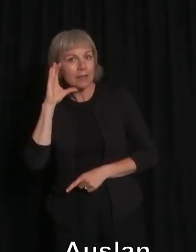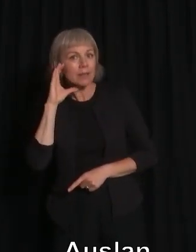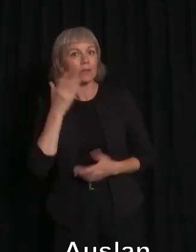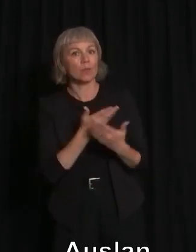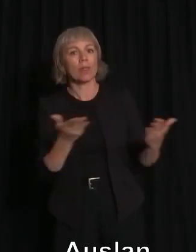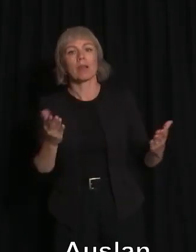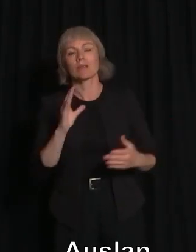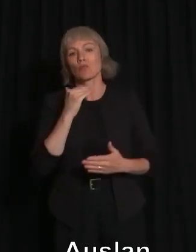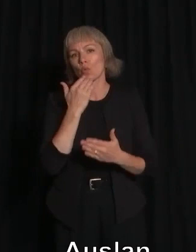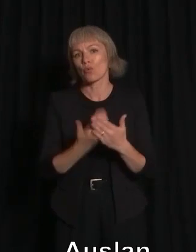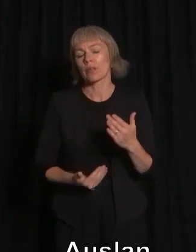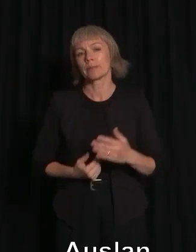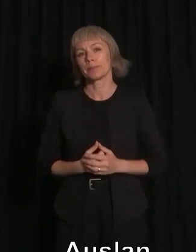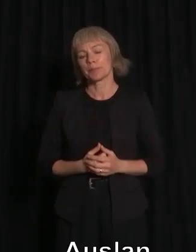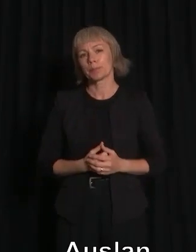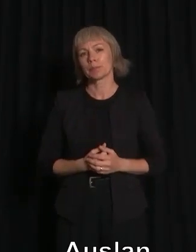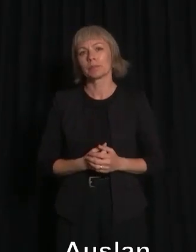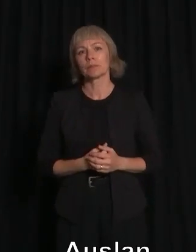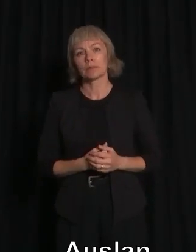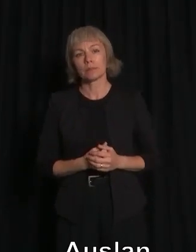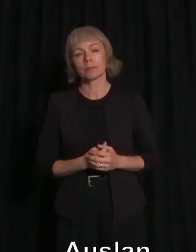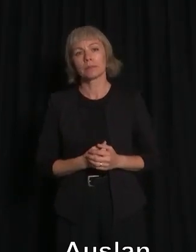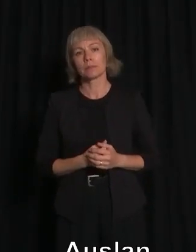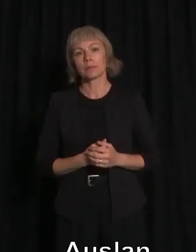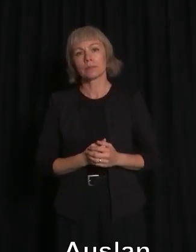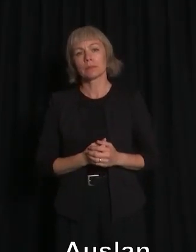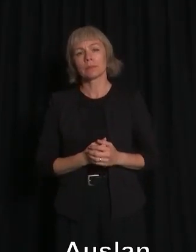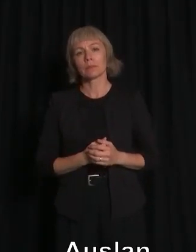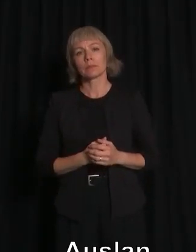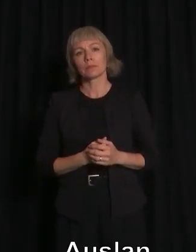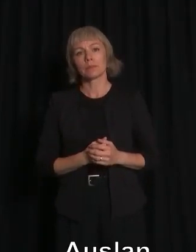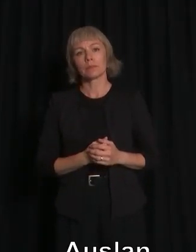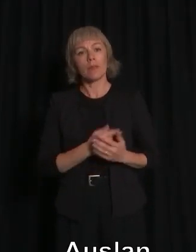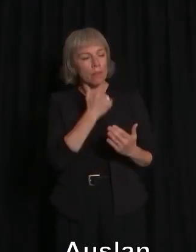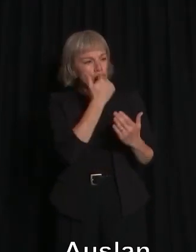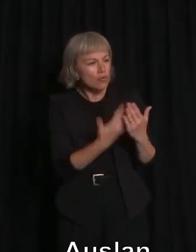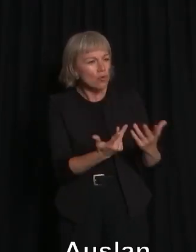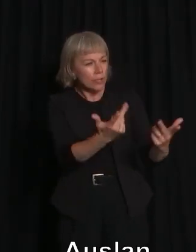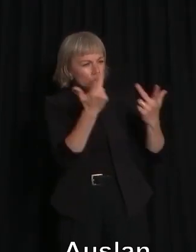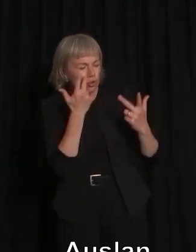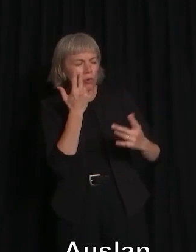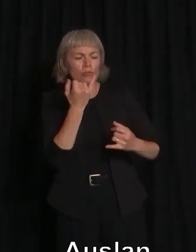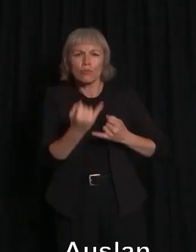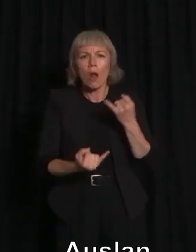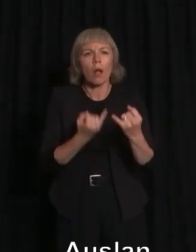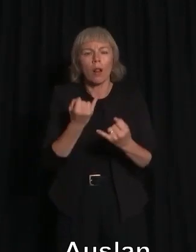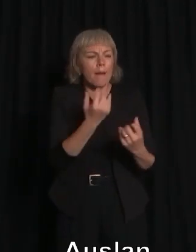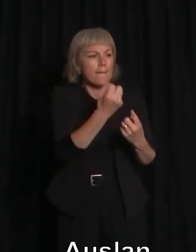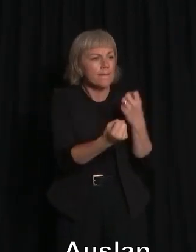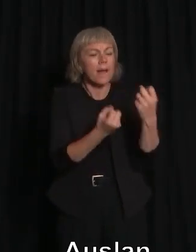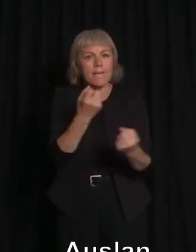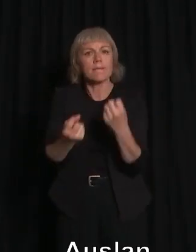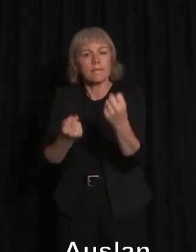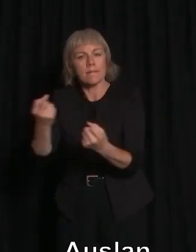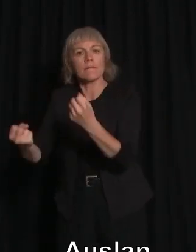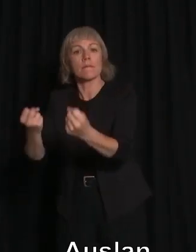We hold on to those connections through our struggles because they are what reminds us that we were never